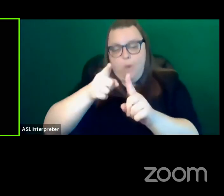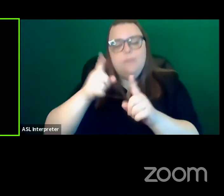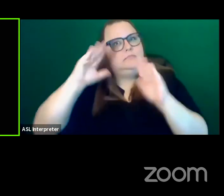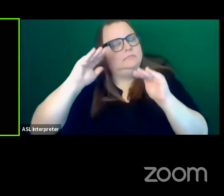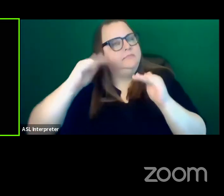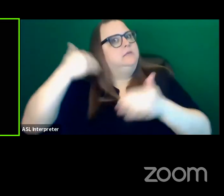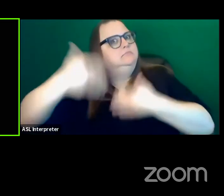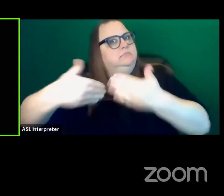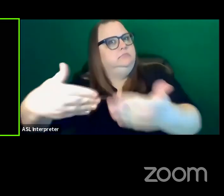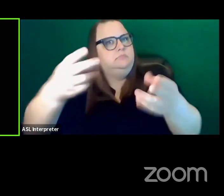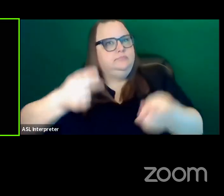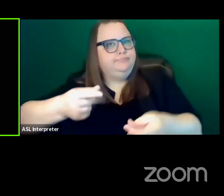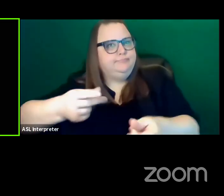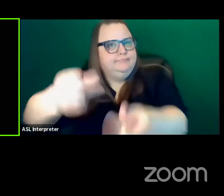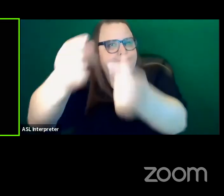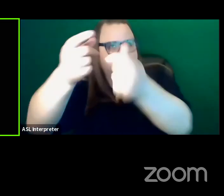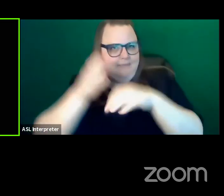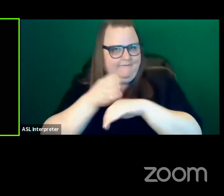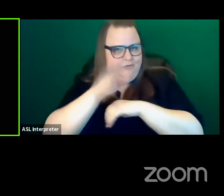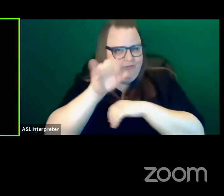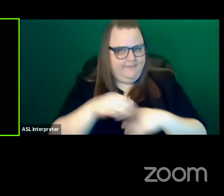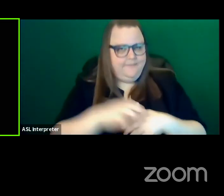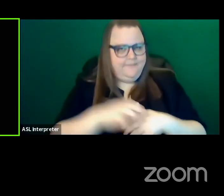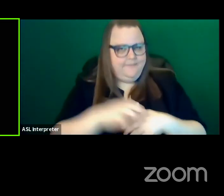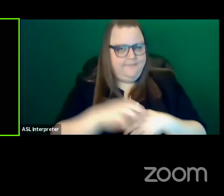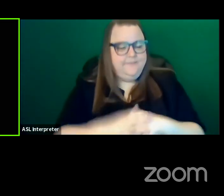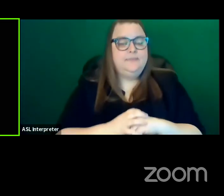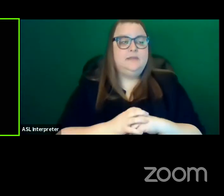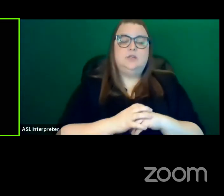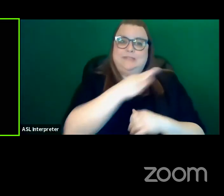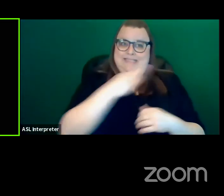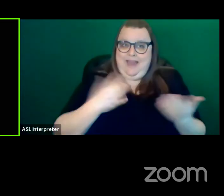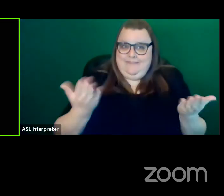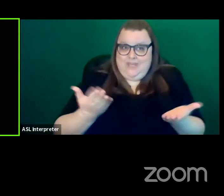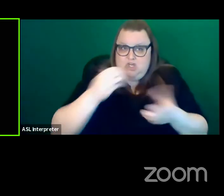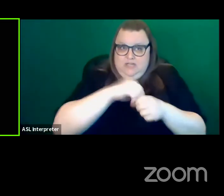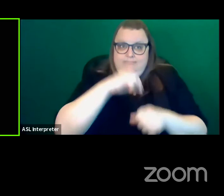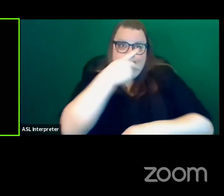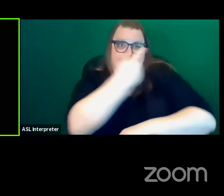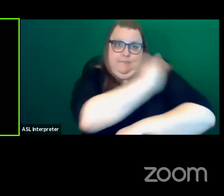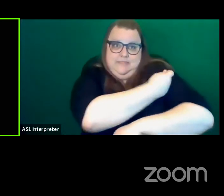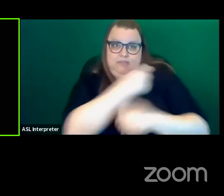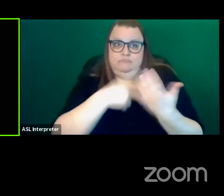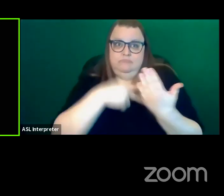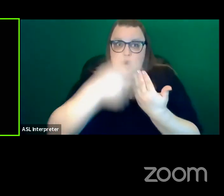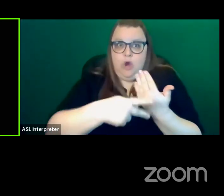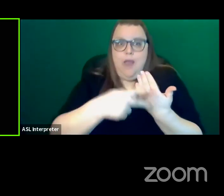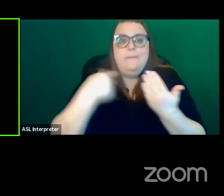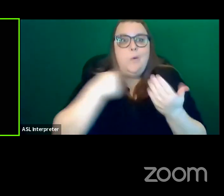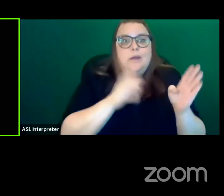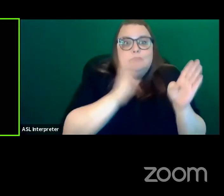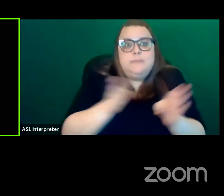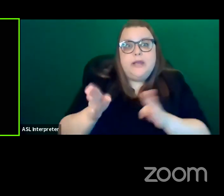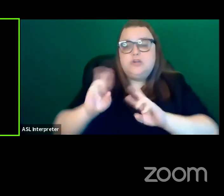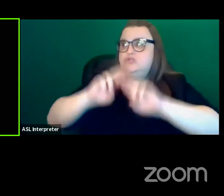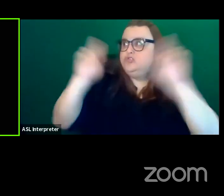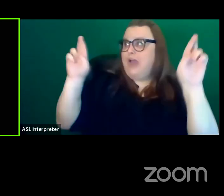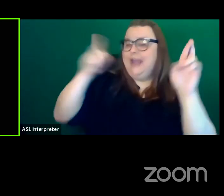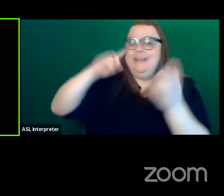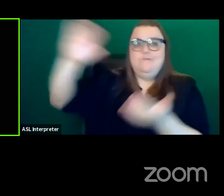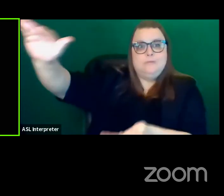quickly. Staff for the Nevada State Immunization Program are prepared and will be on standby to accept initial